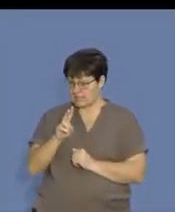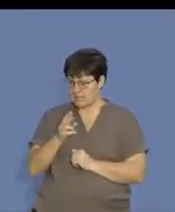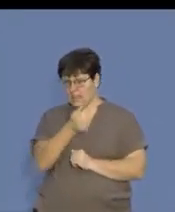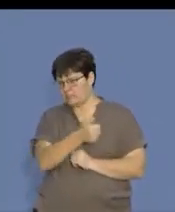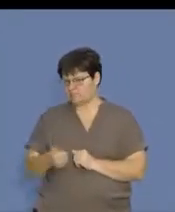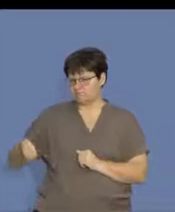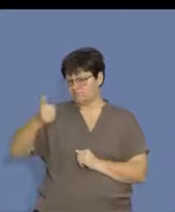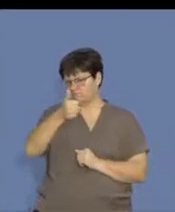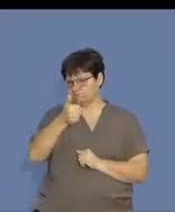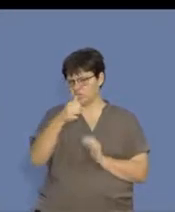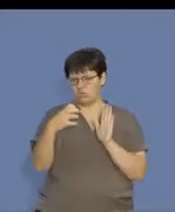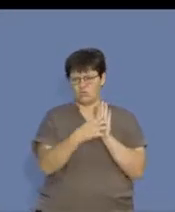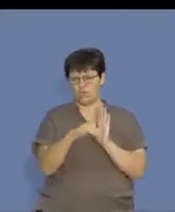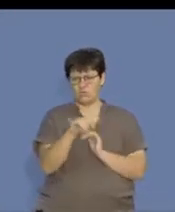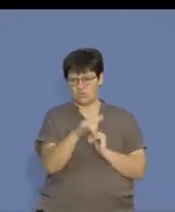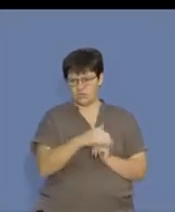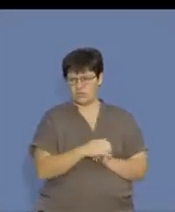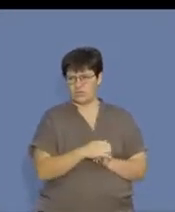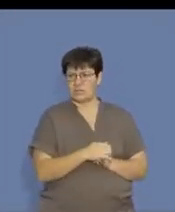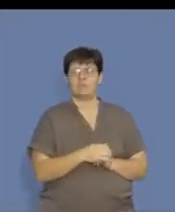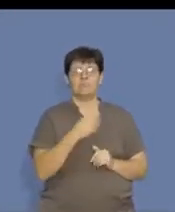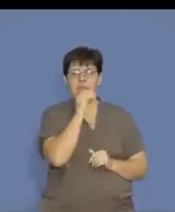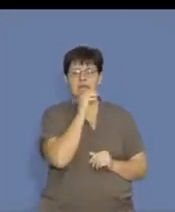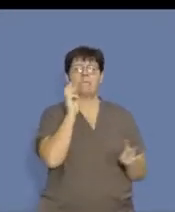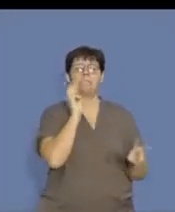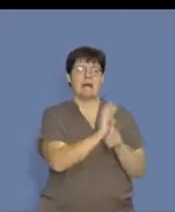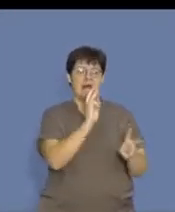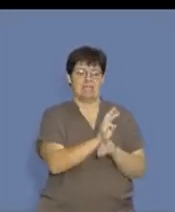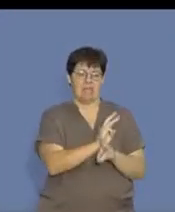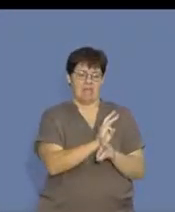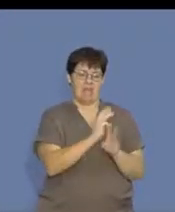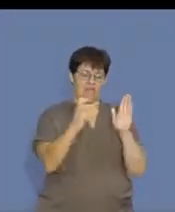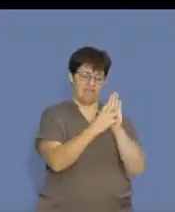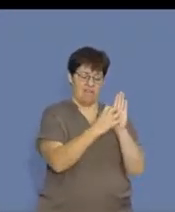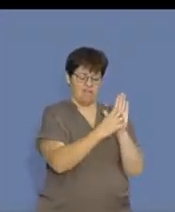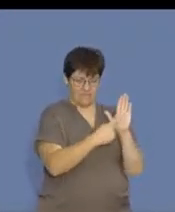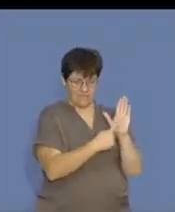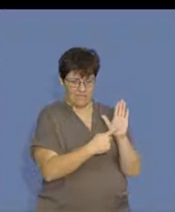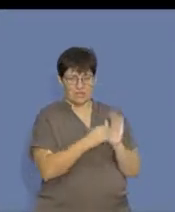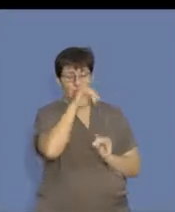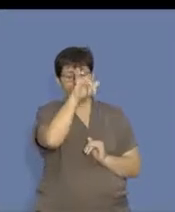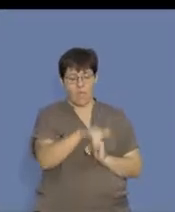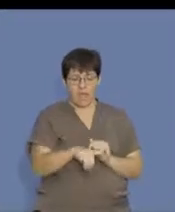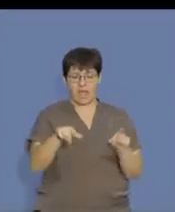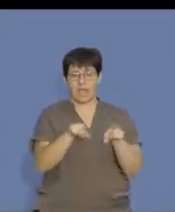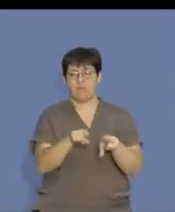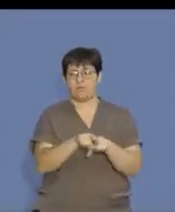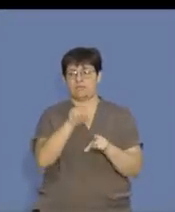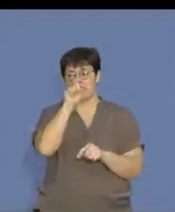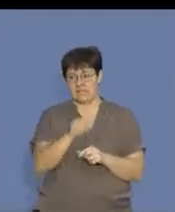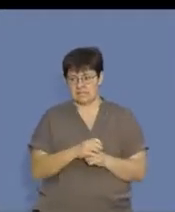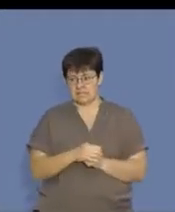main graph here. And the main graph, we call it the mother graph, where it is the y equal to x,